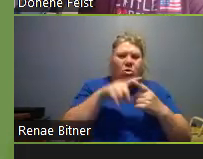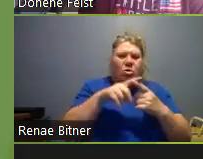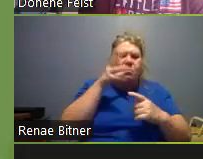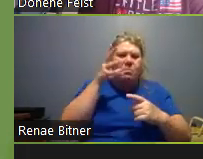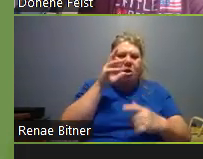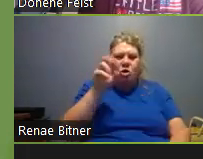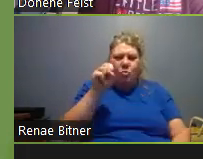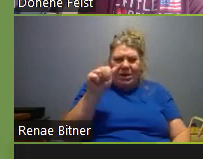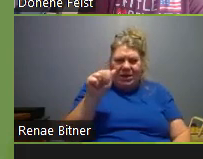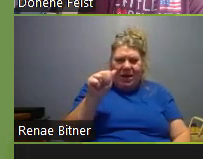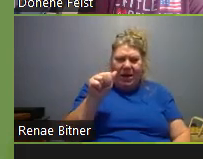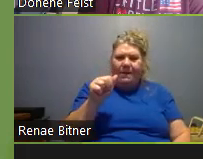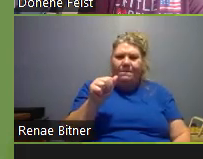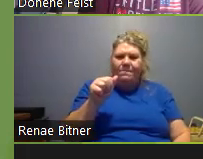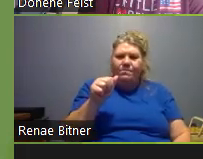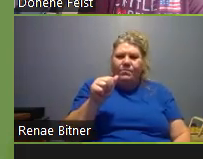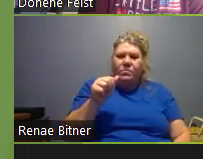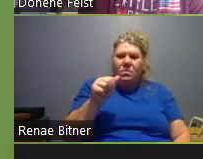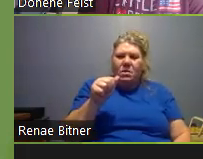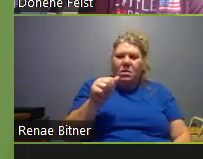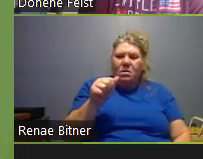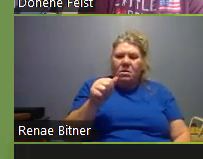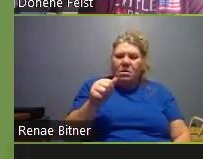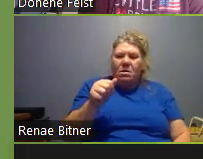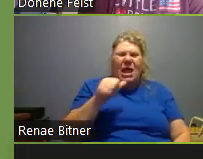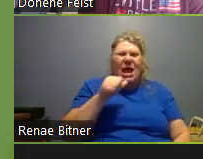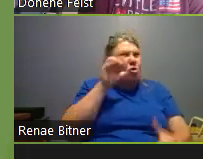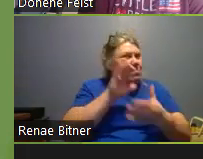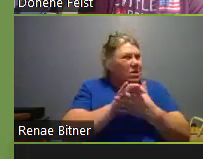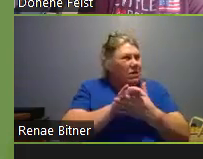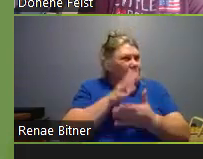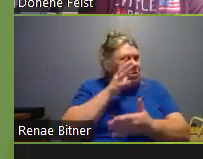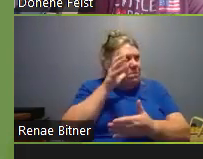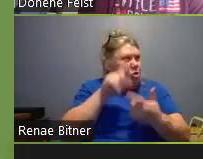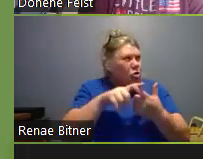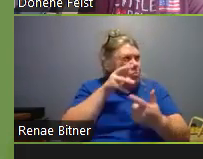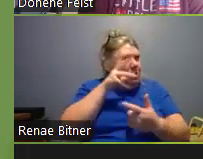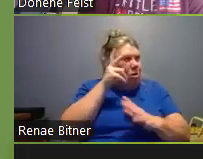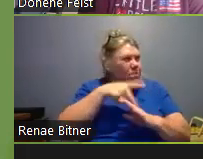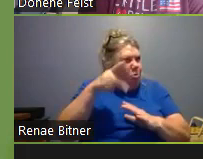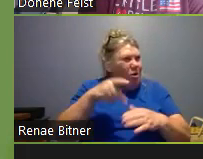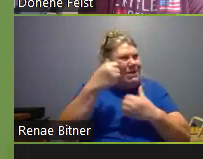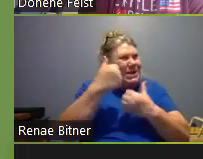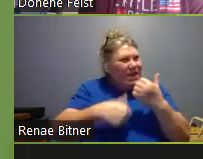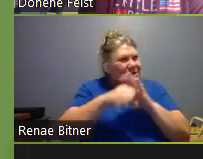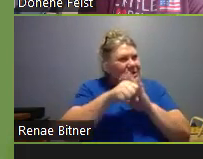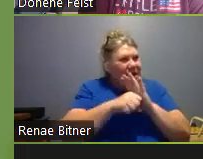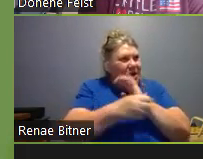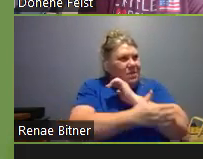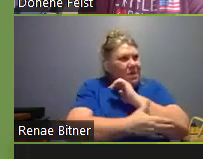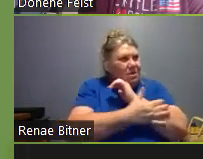it's called. So I don't believe that there is a parent-to-parent program in every state in the country, but there is